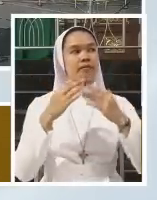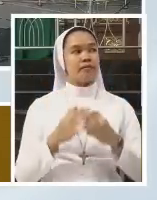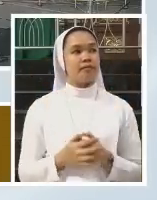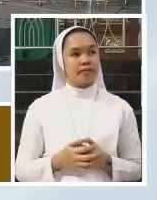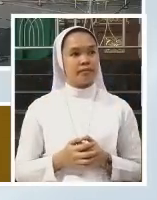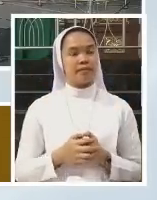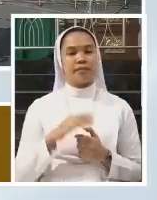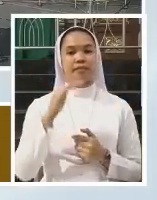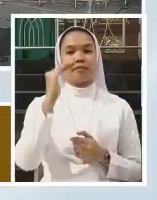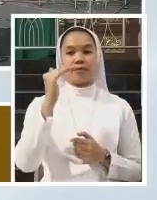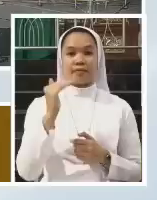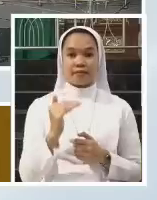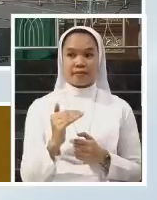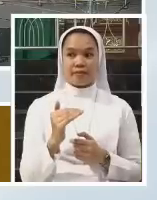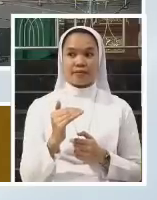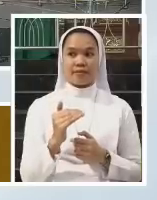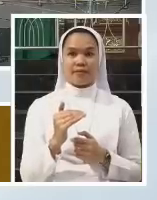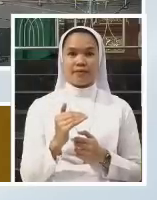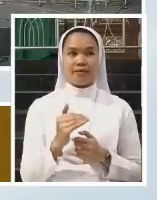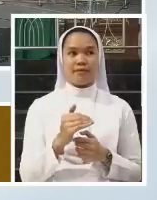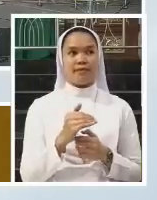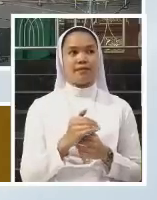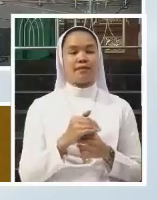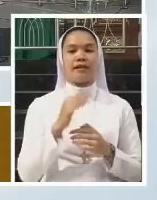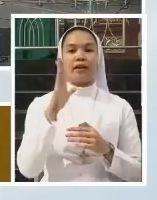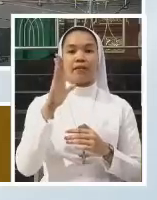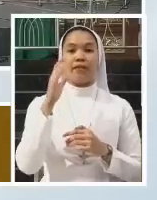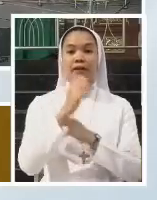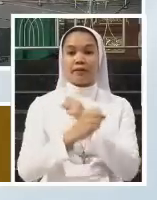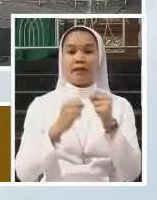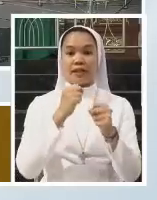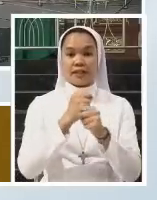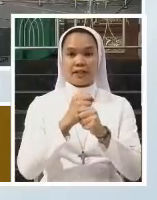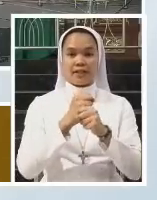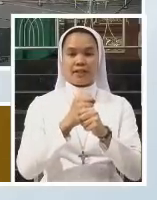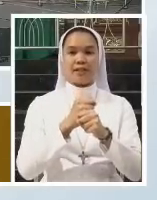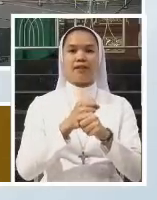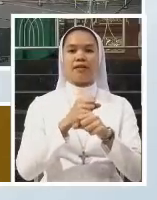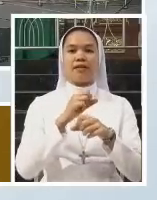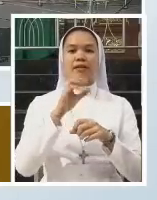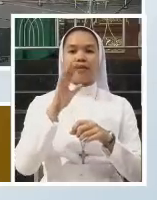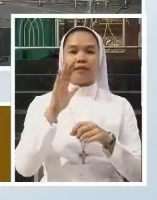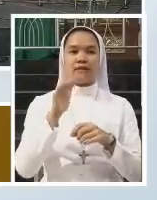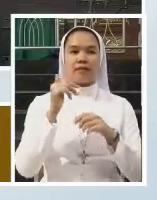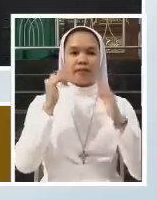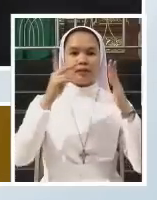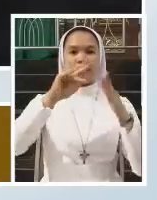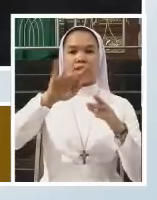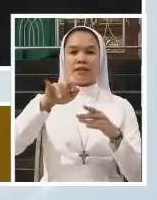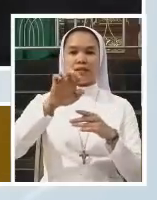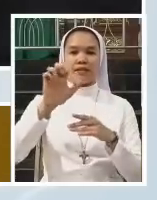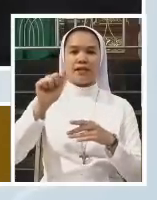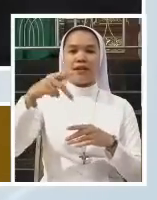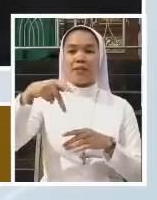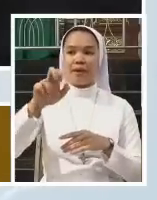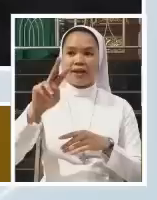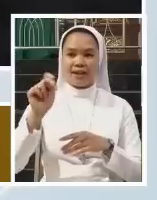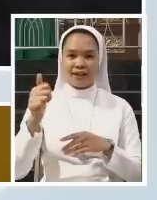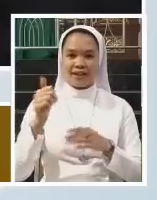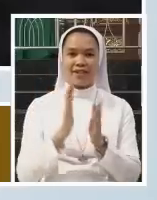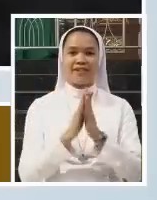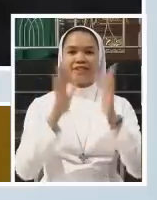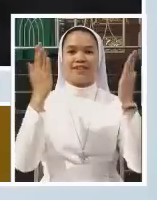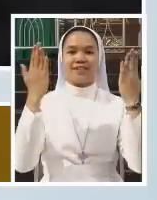The following jubilarians, 5 years in the ministry, Father Jed Anthony Peña.